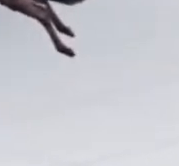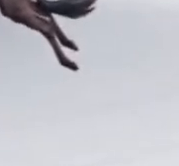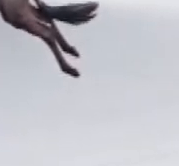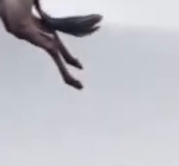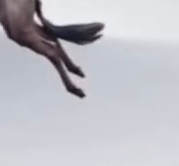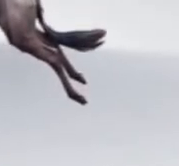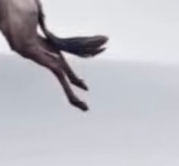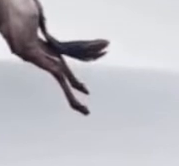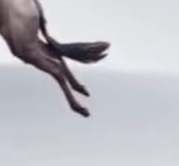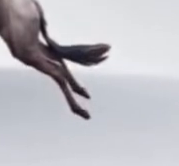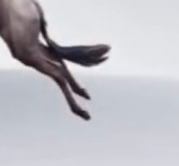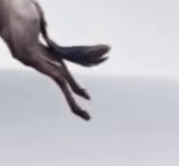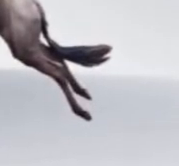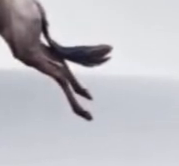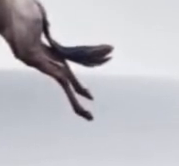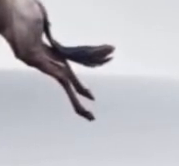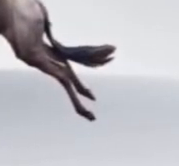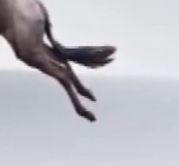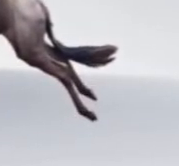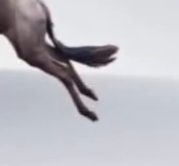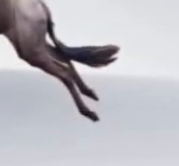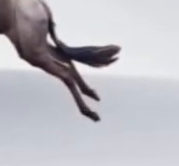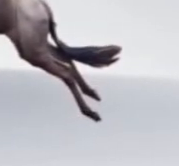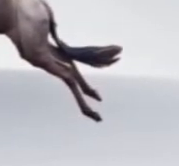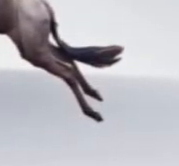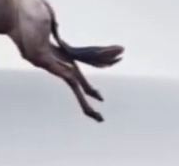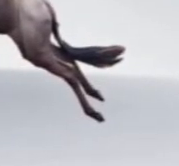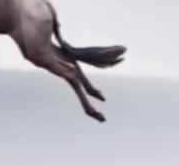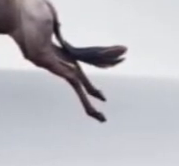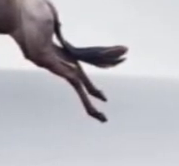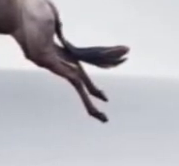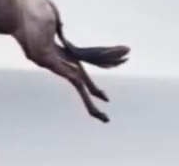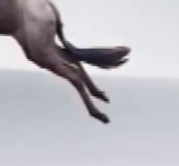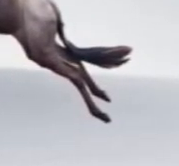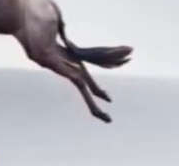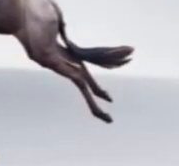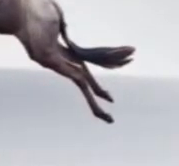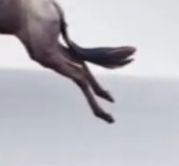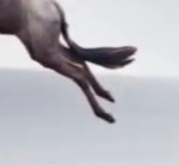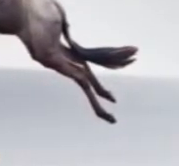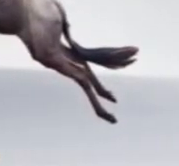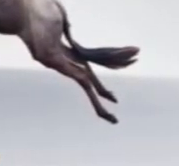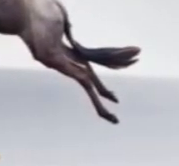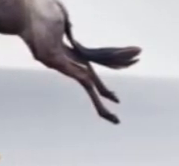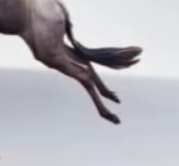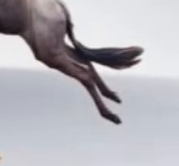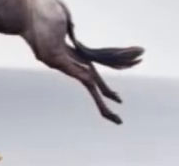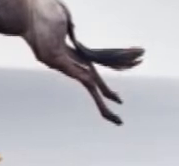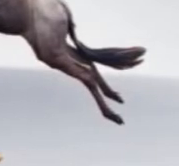8,278, the topi at 6,923, and the grand gazelles at